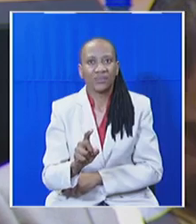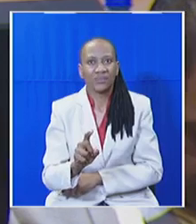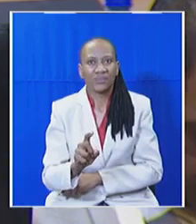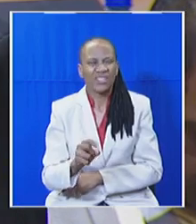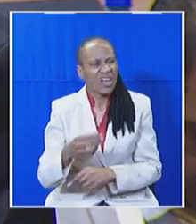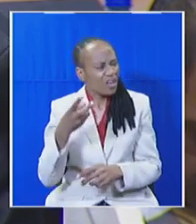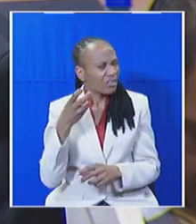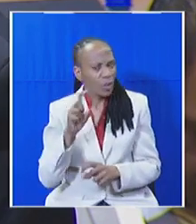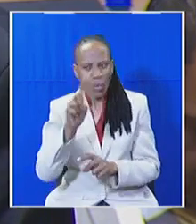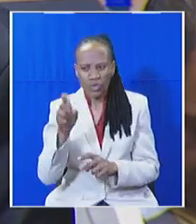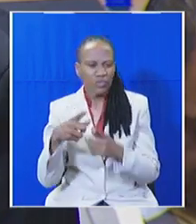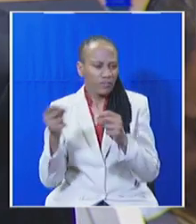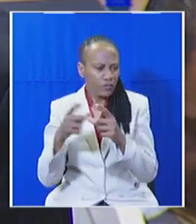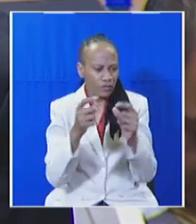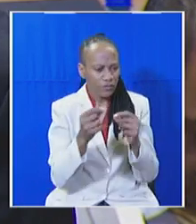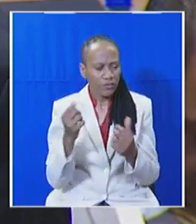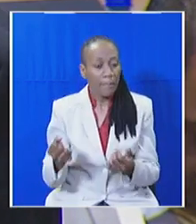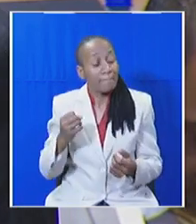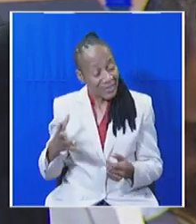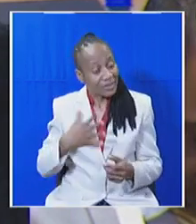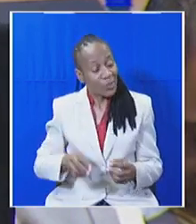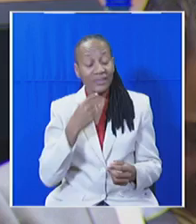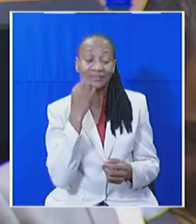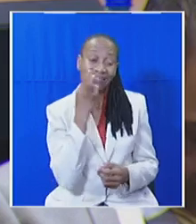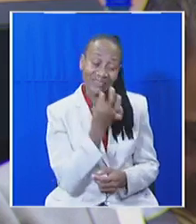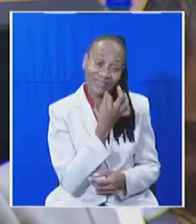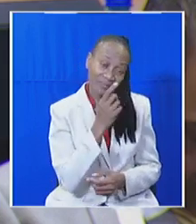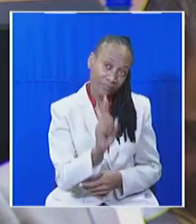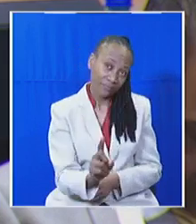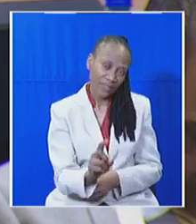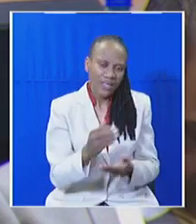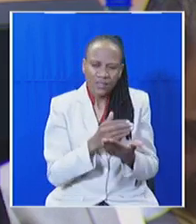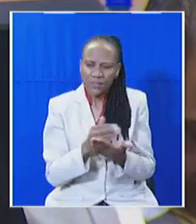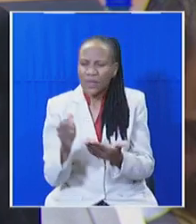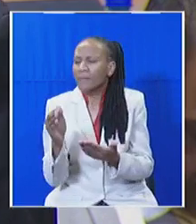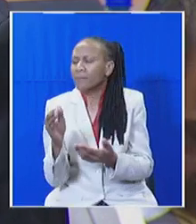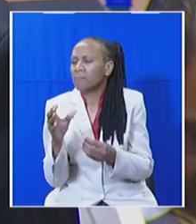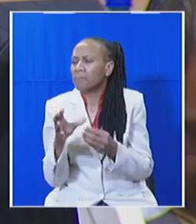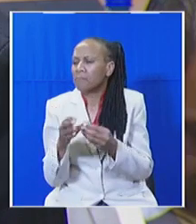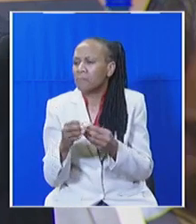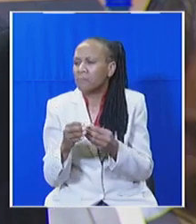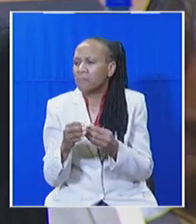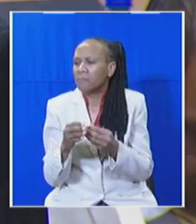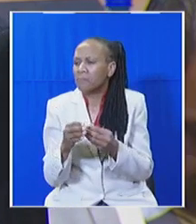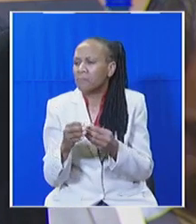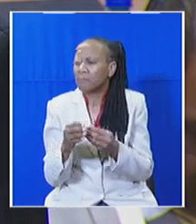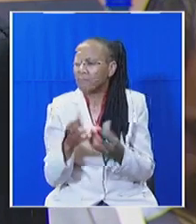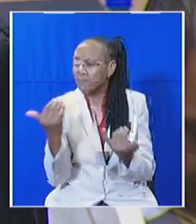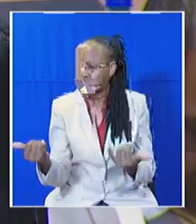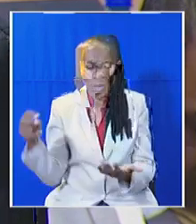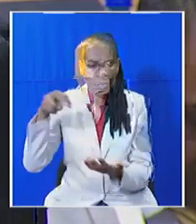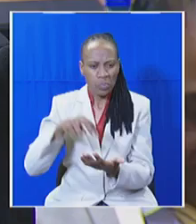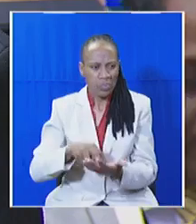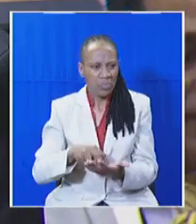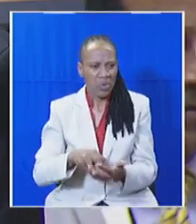questions have been asked. But in any case, I want to put it on record that some honorable members are very rich in their demeanor here,